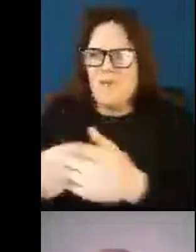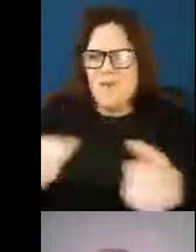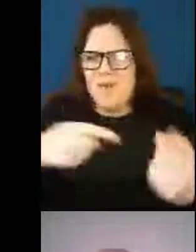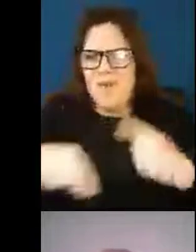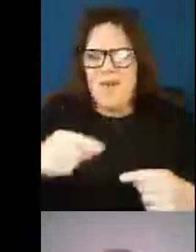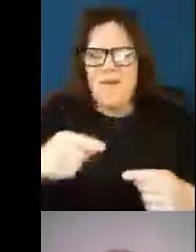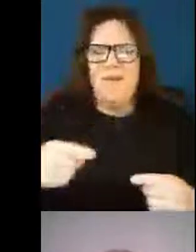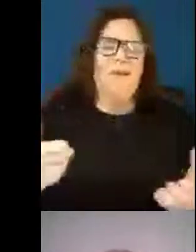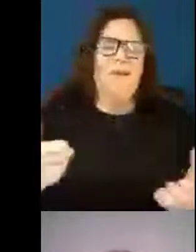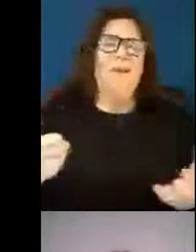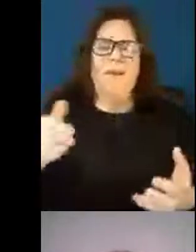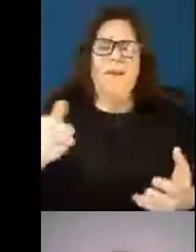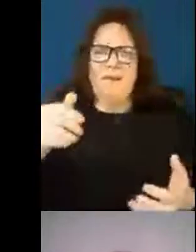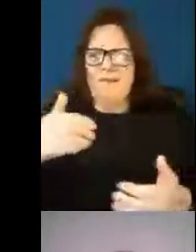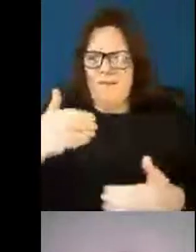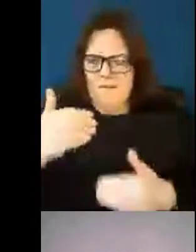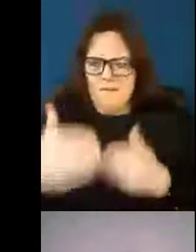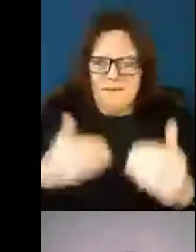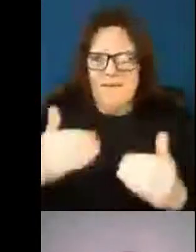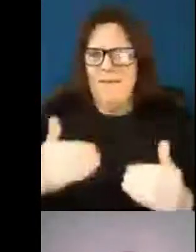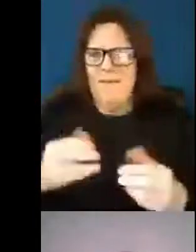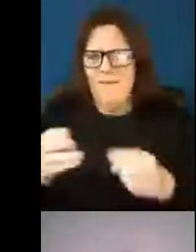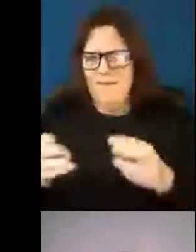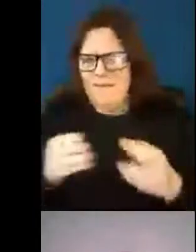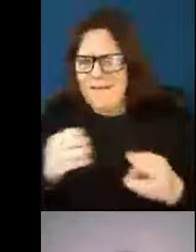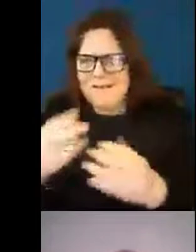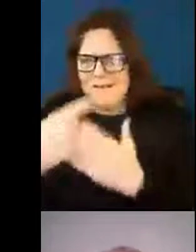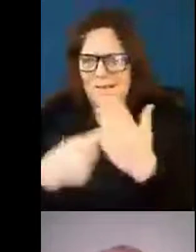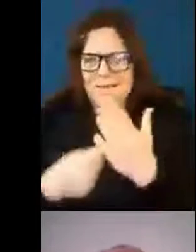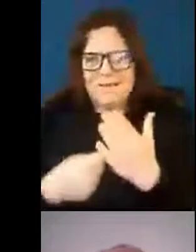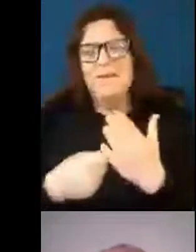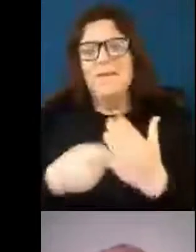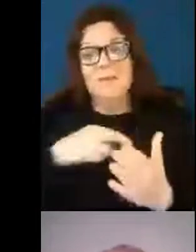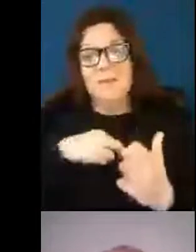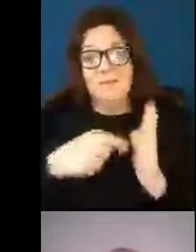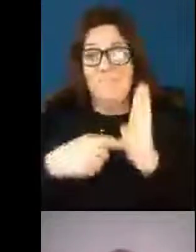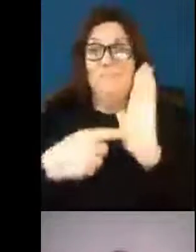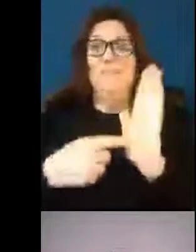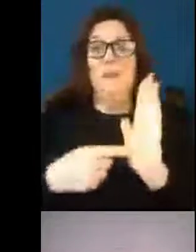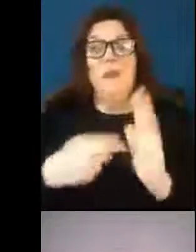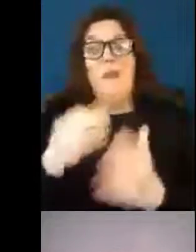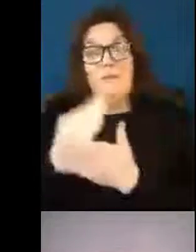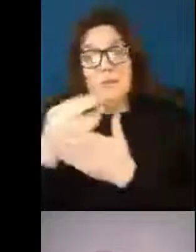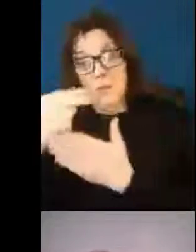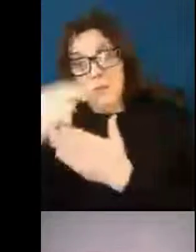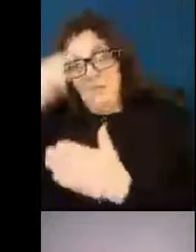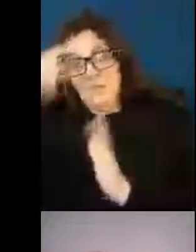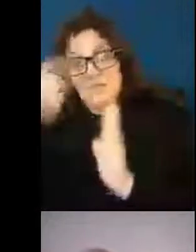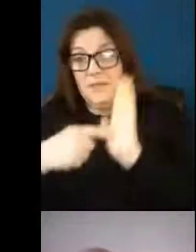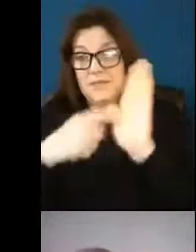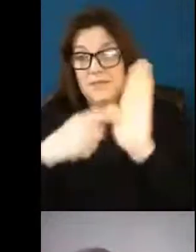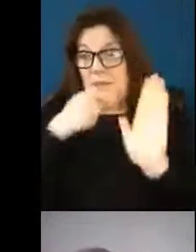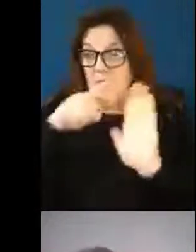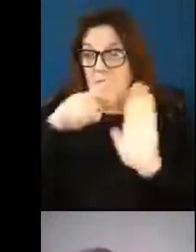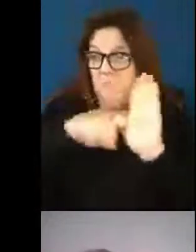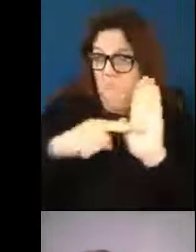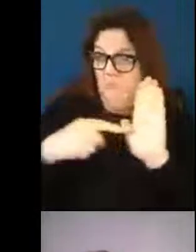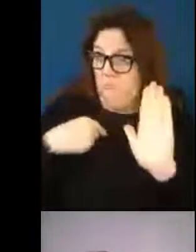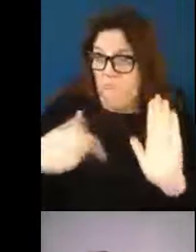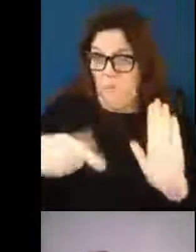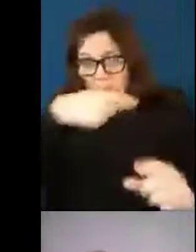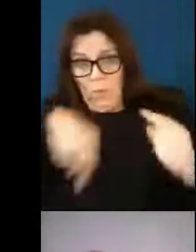how policies and practices that generally are put forward by universities, which say we are an